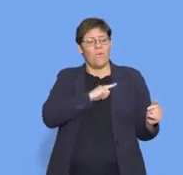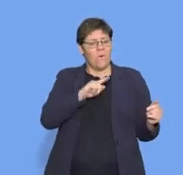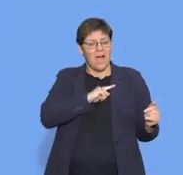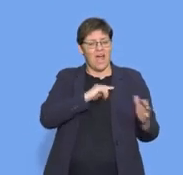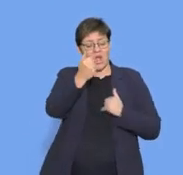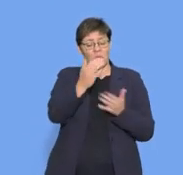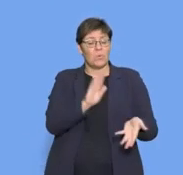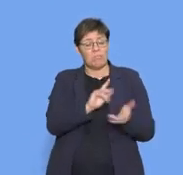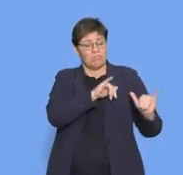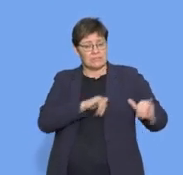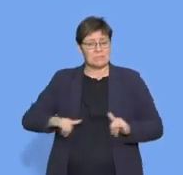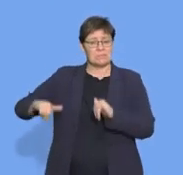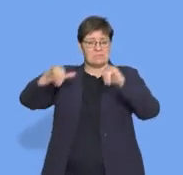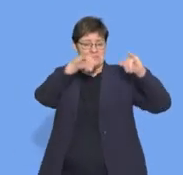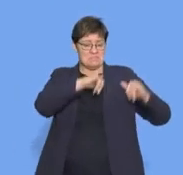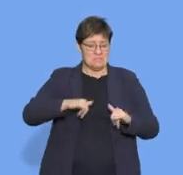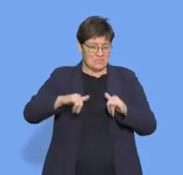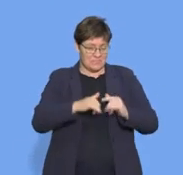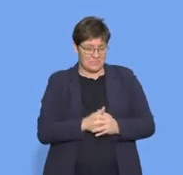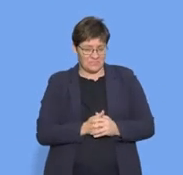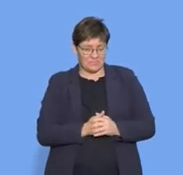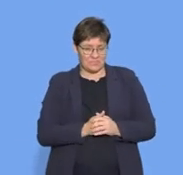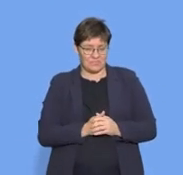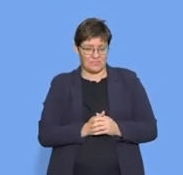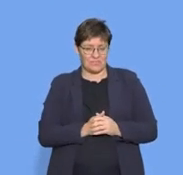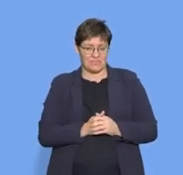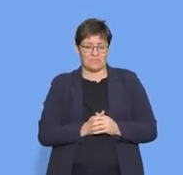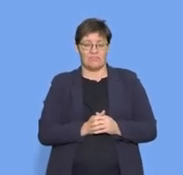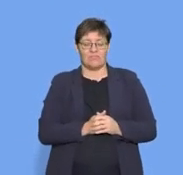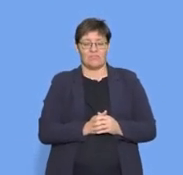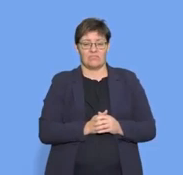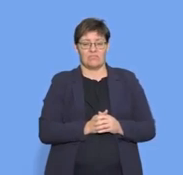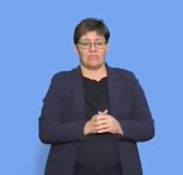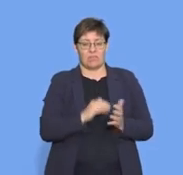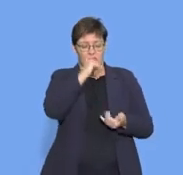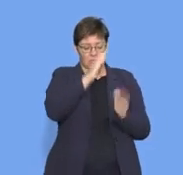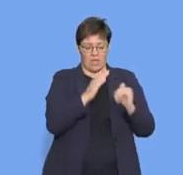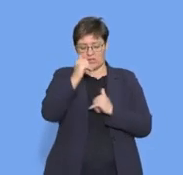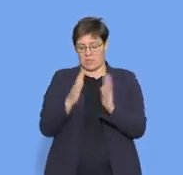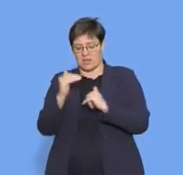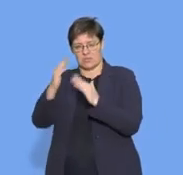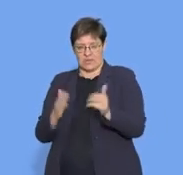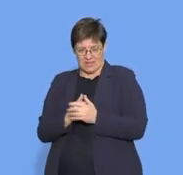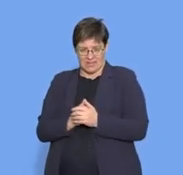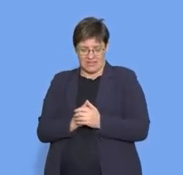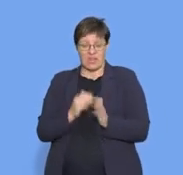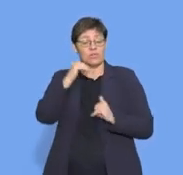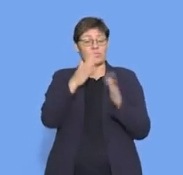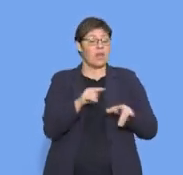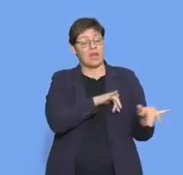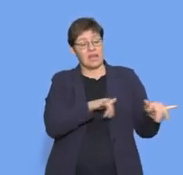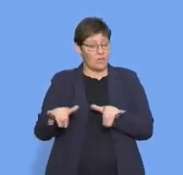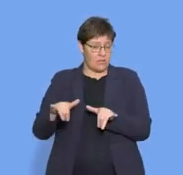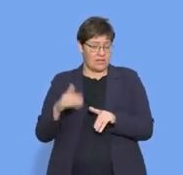No. It's not a problem because I know that a cube is comprised of squares, and I know